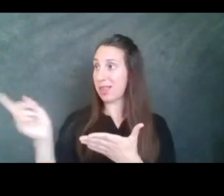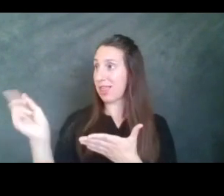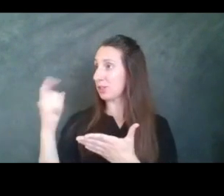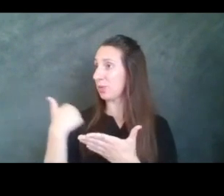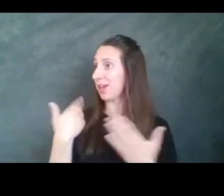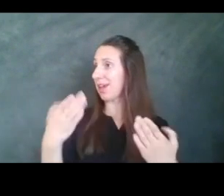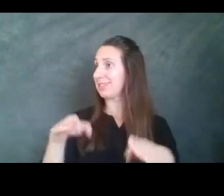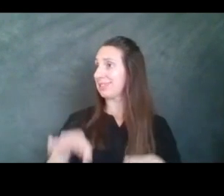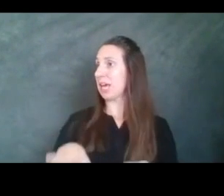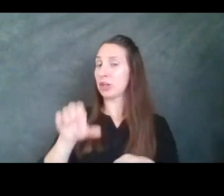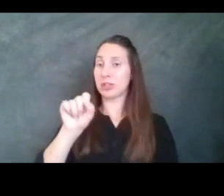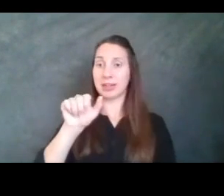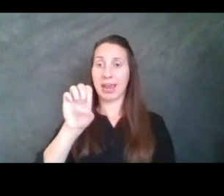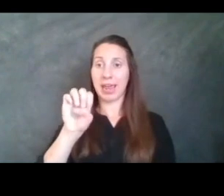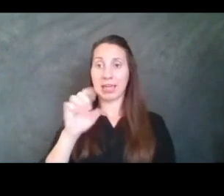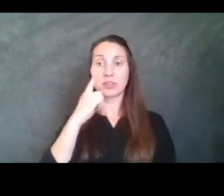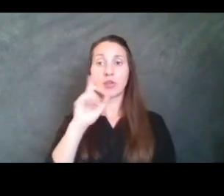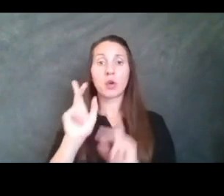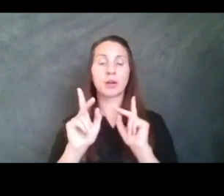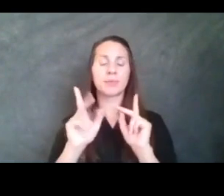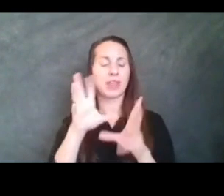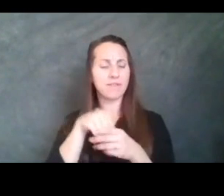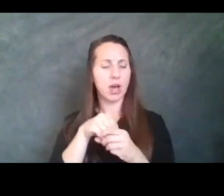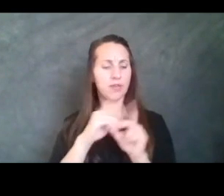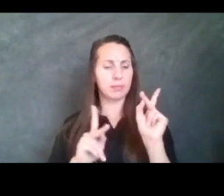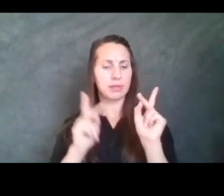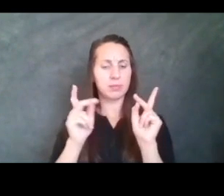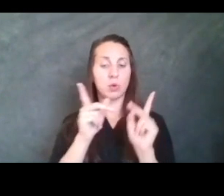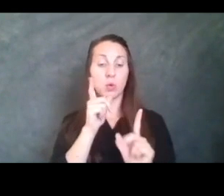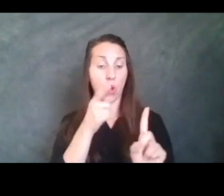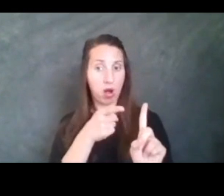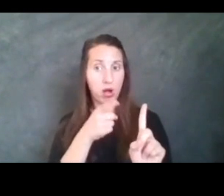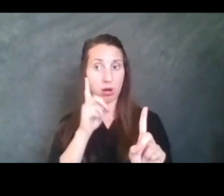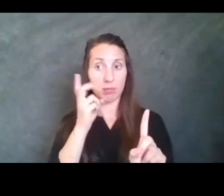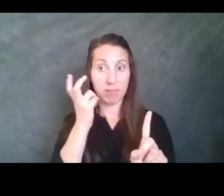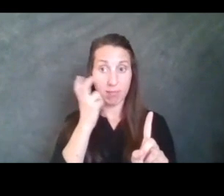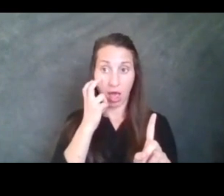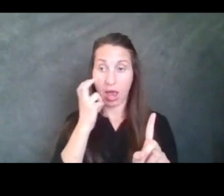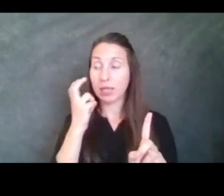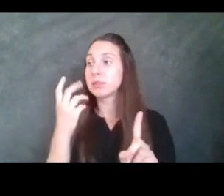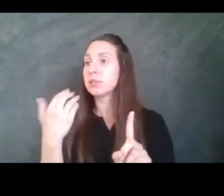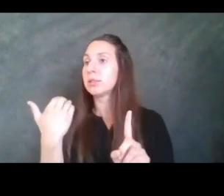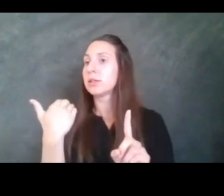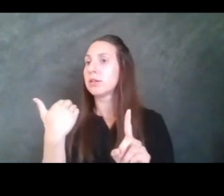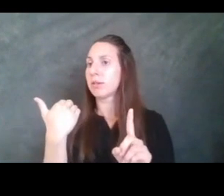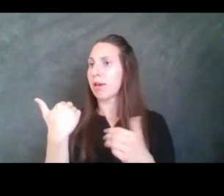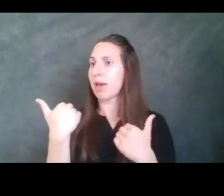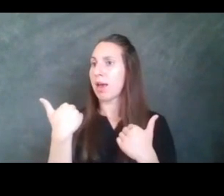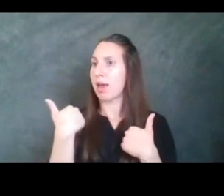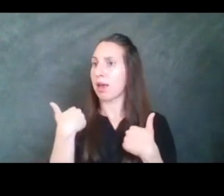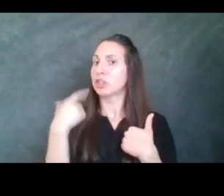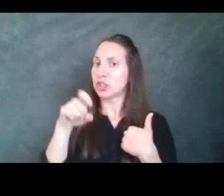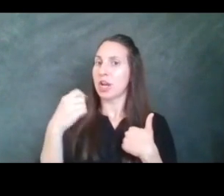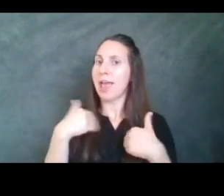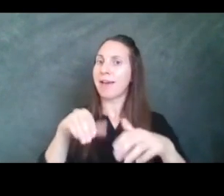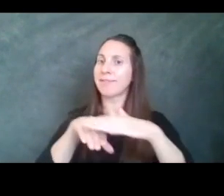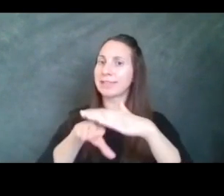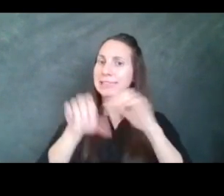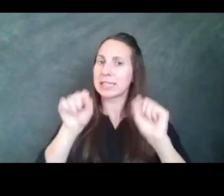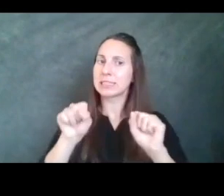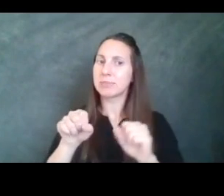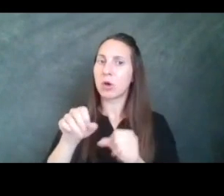who are blind are entitled to having accessible vote by mail, so they could